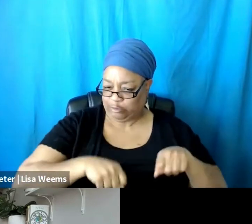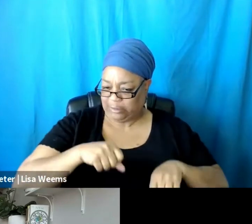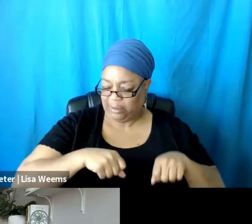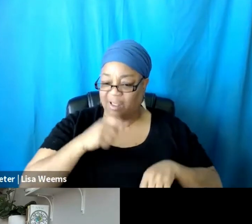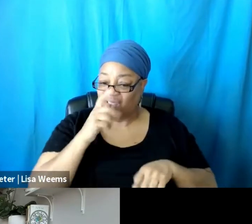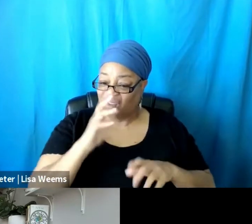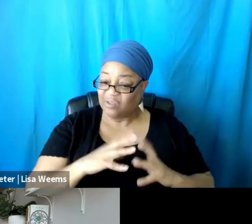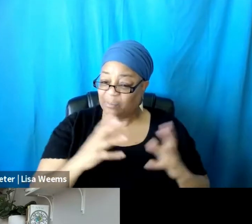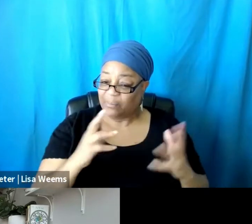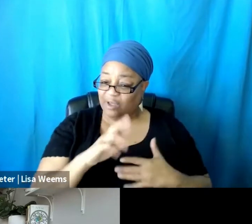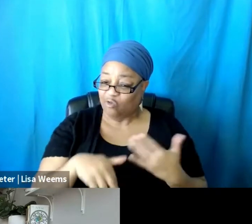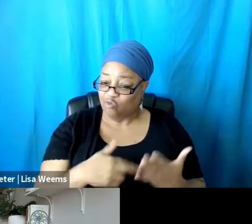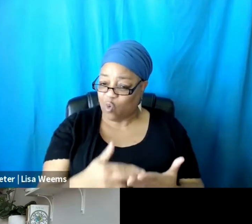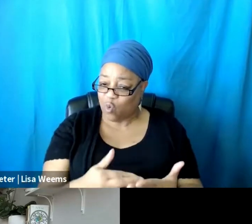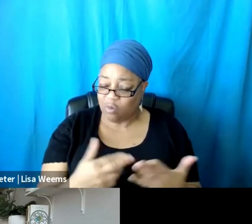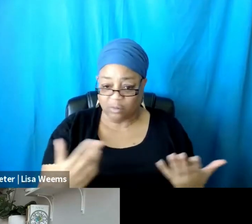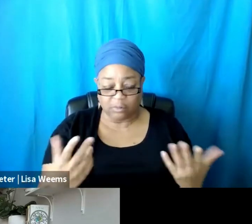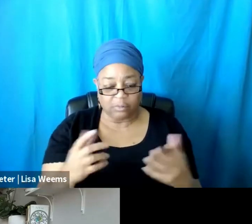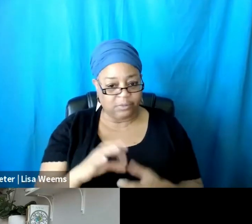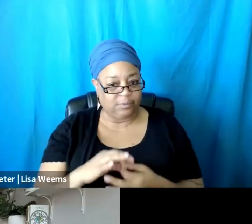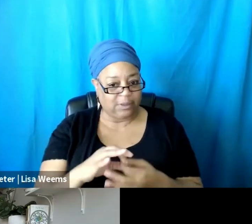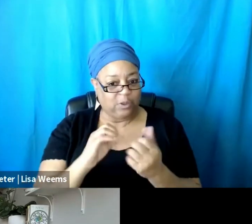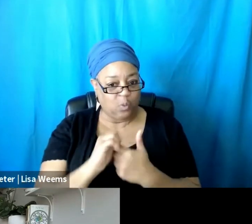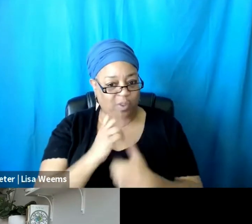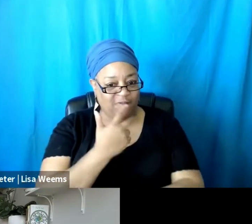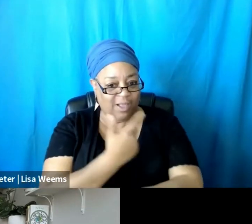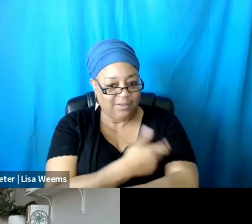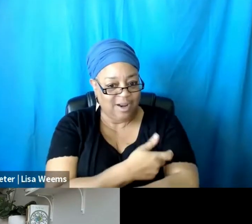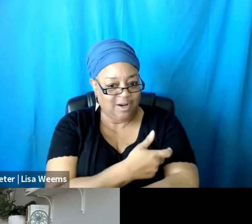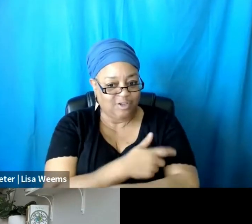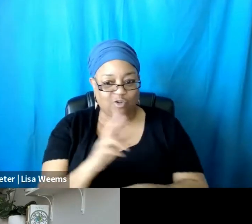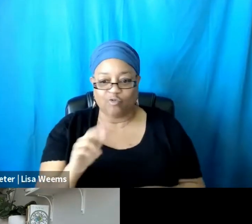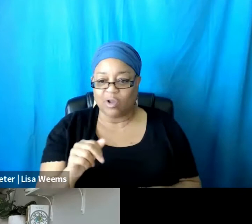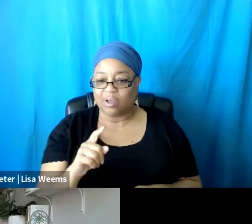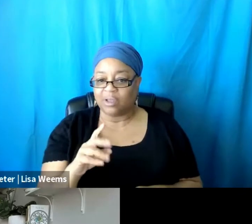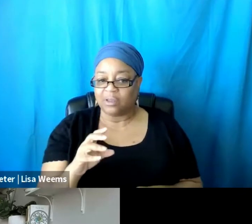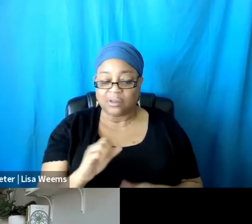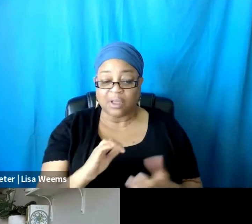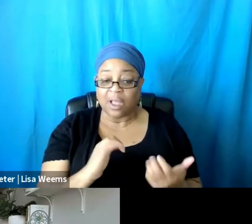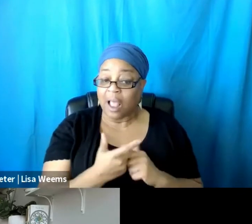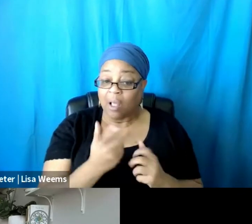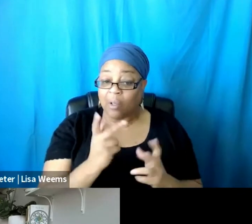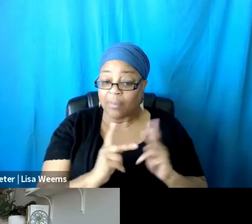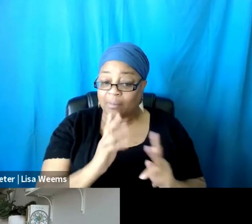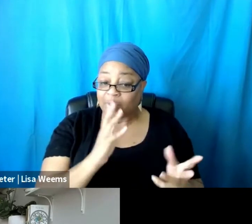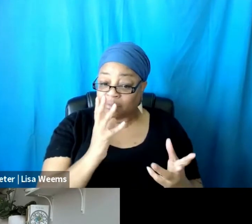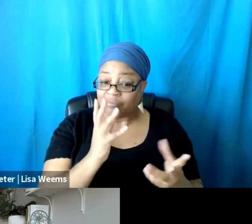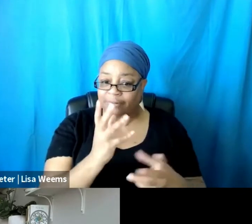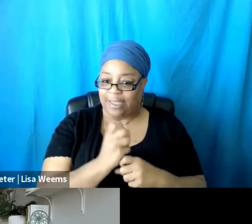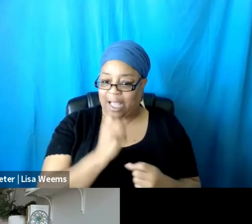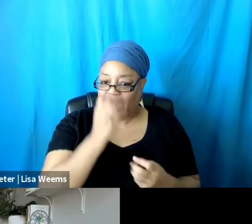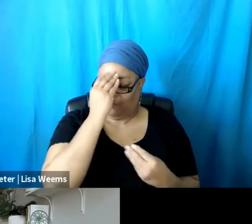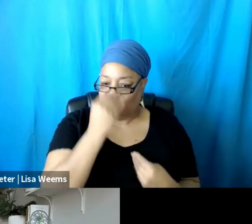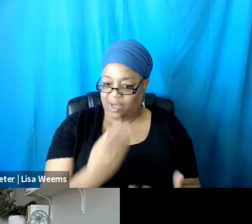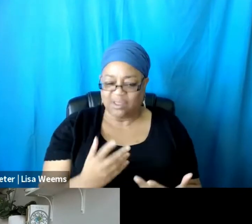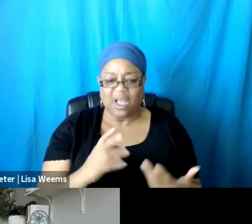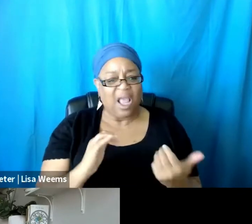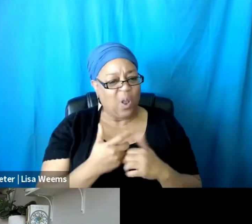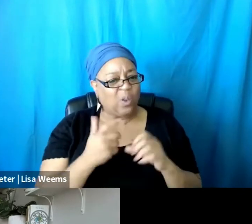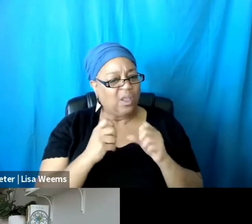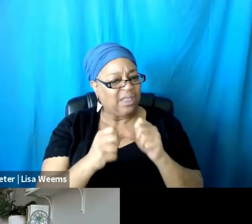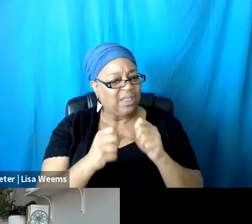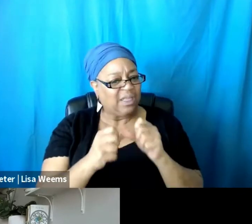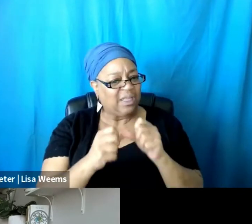rates, misinformation and where and how people are getting information, and how that also can continue to act